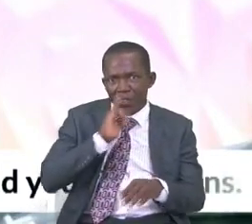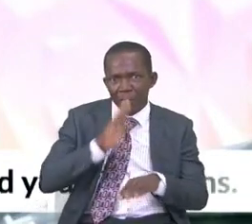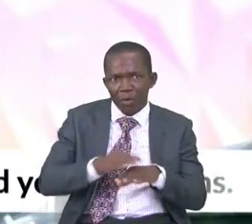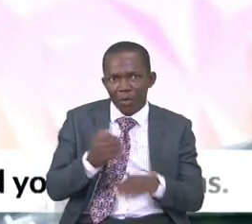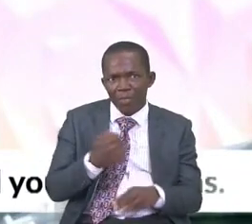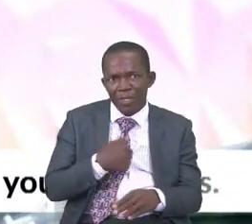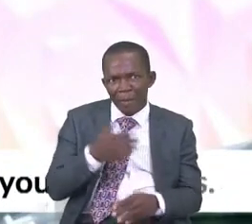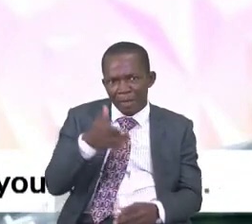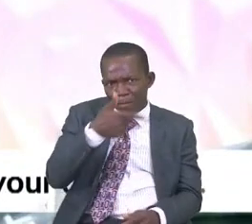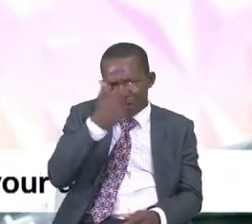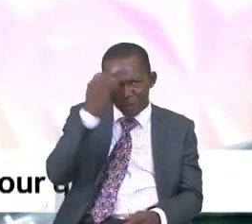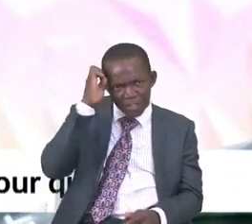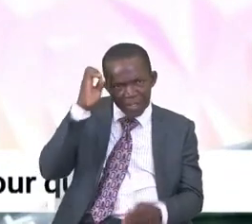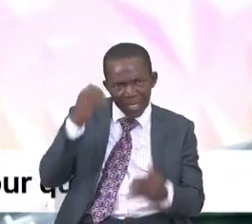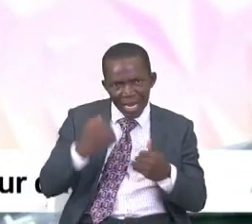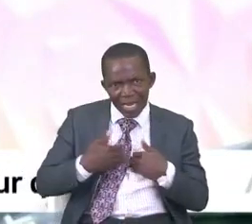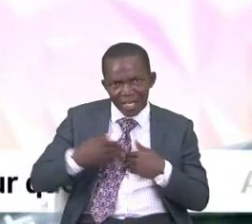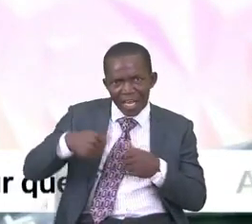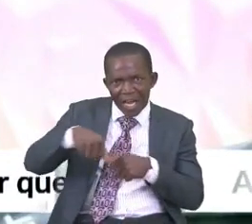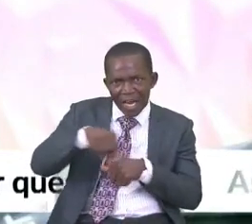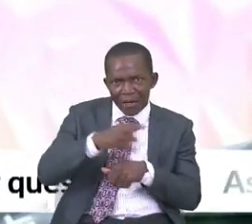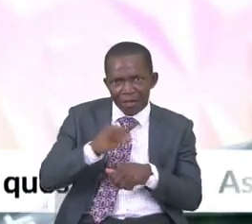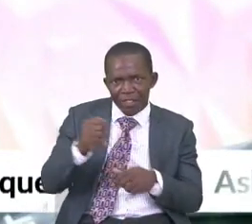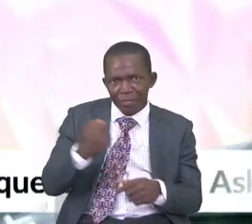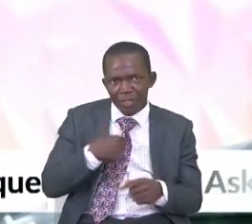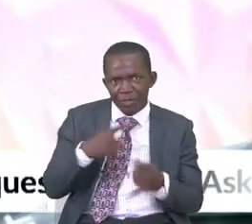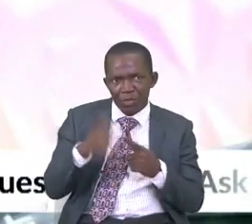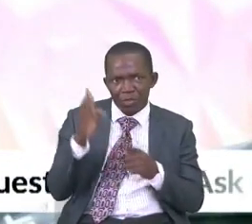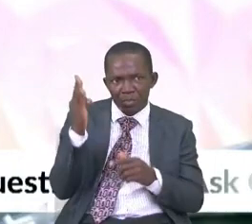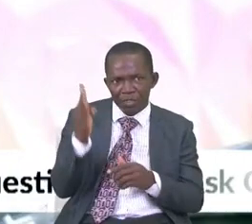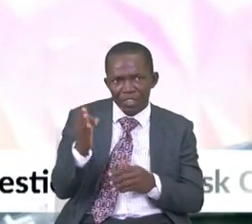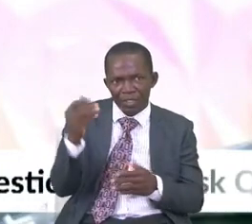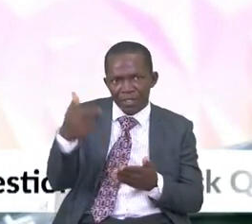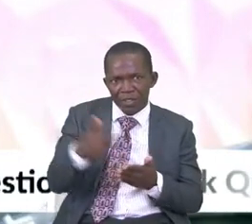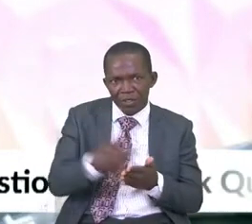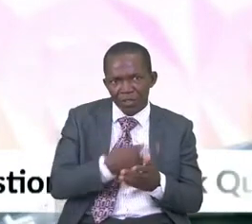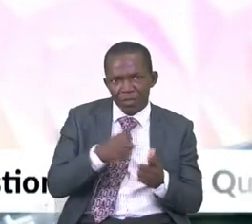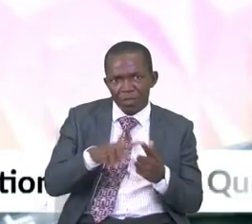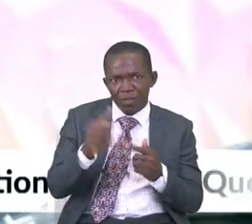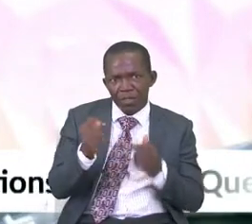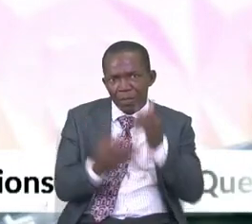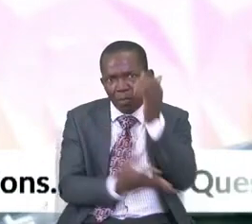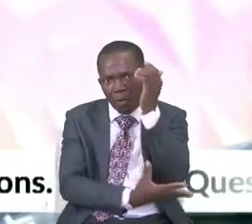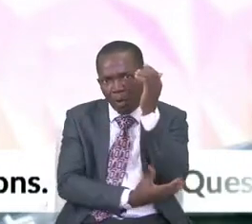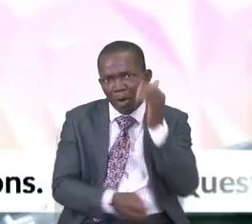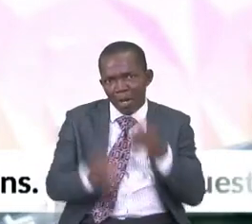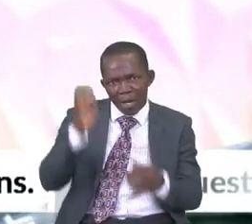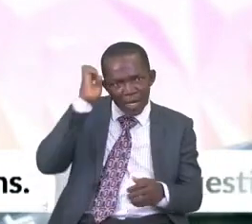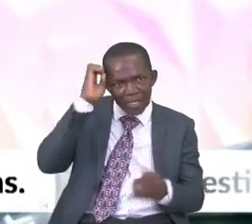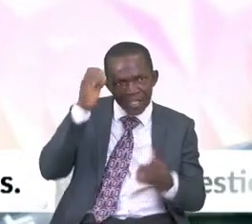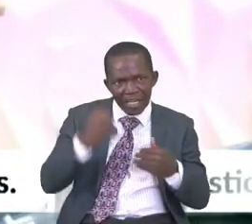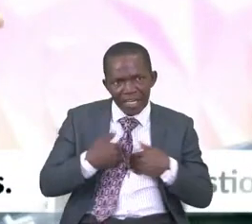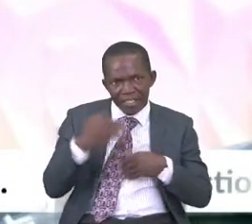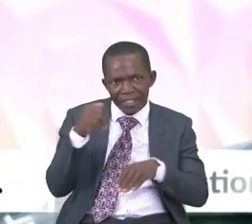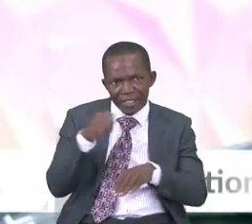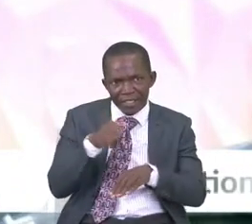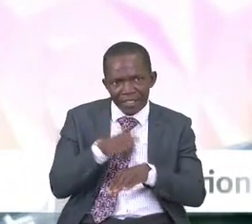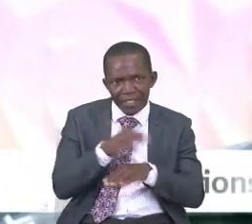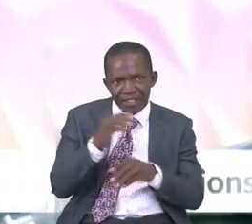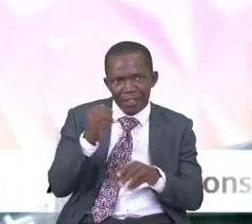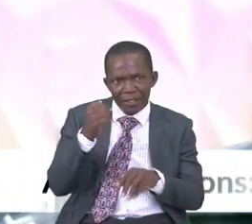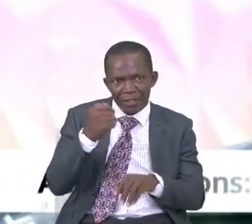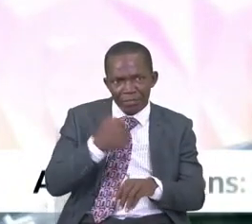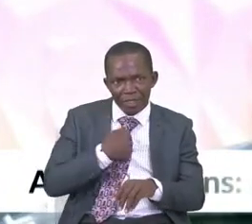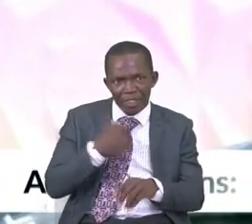me to heal the brokenhearted, to preach deliverance to the captives and recovering of sight to the